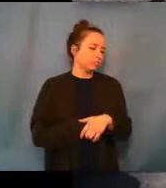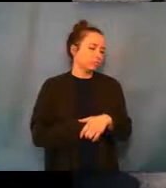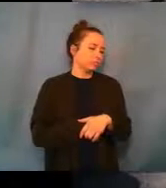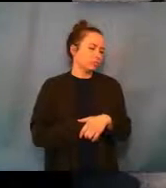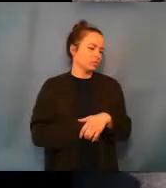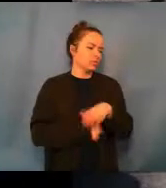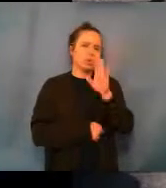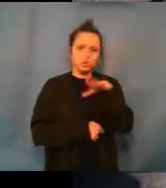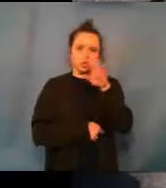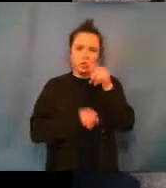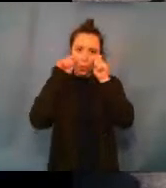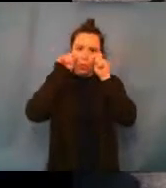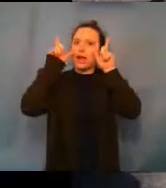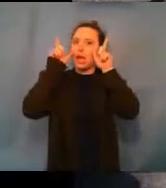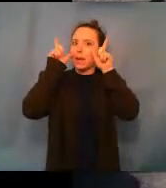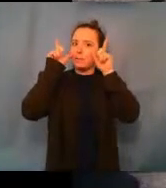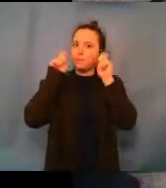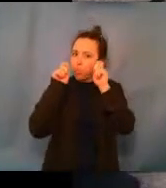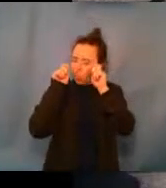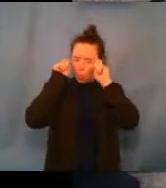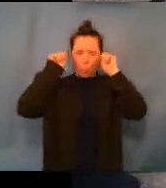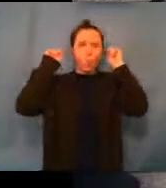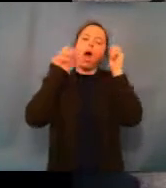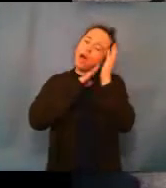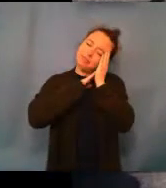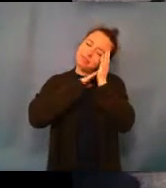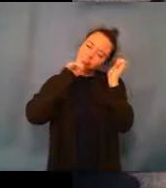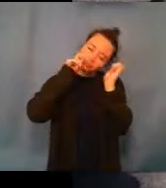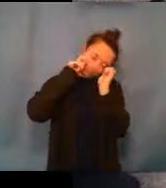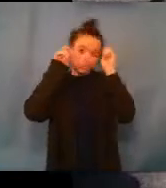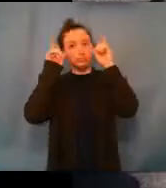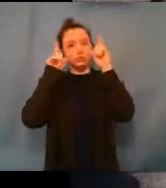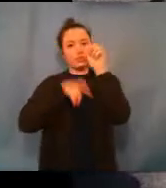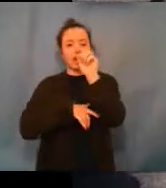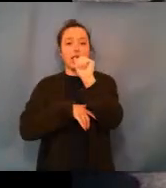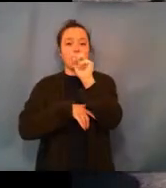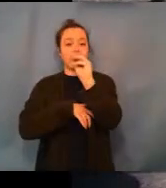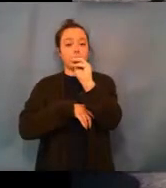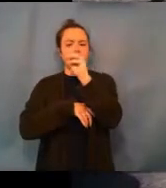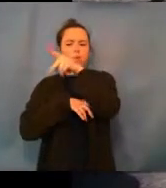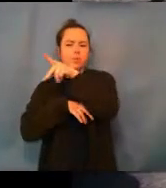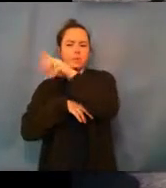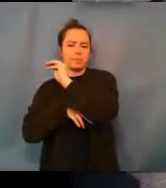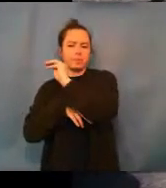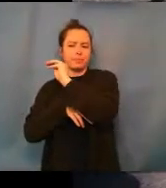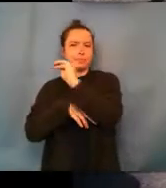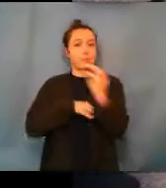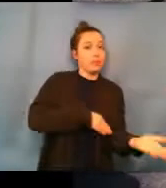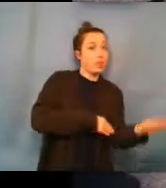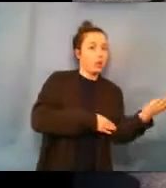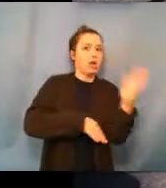All right, when do you wake up? AM or PM?